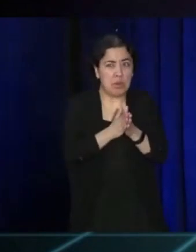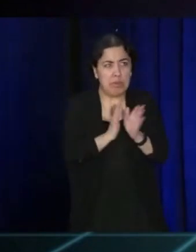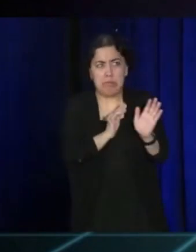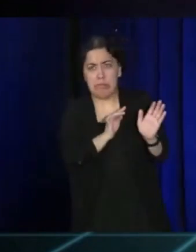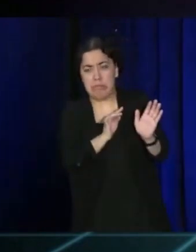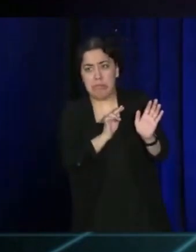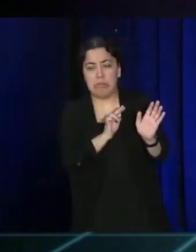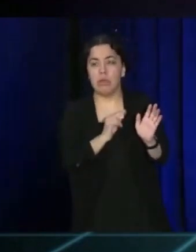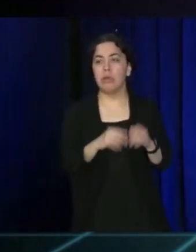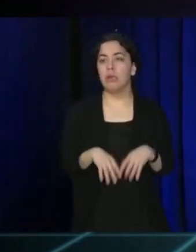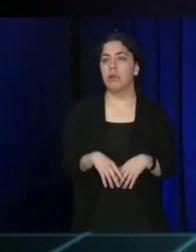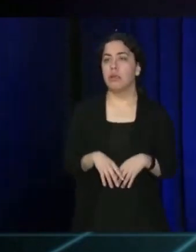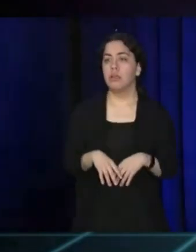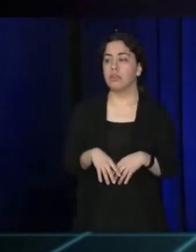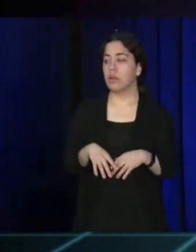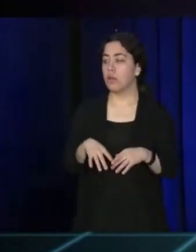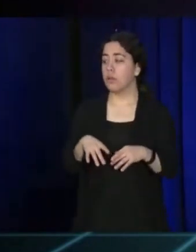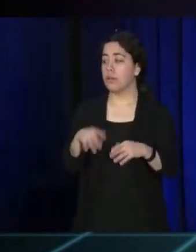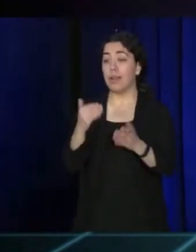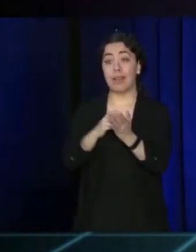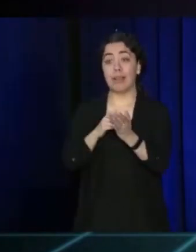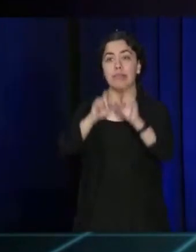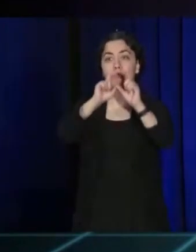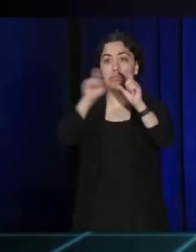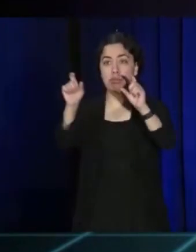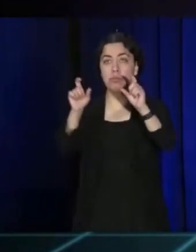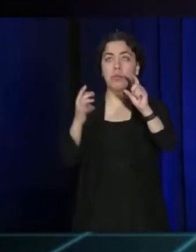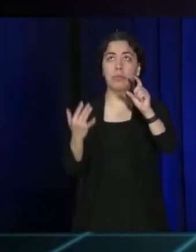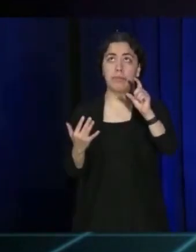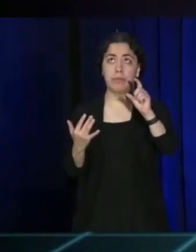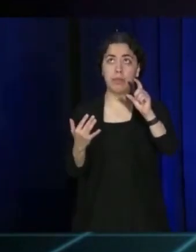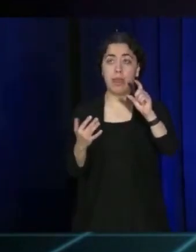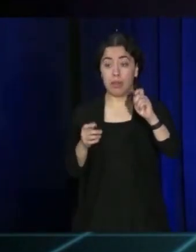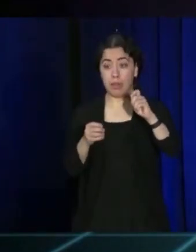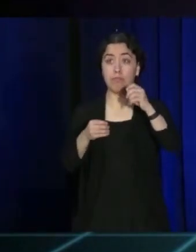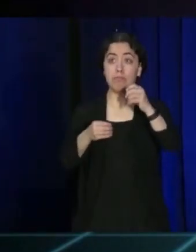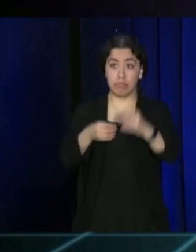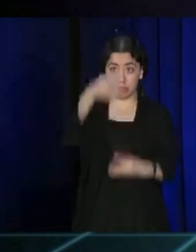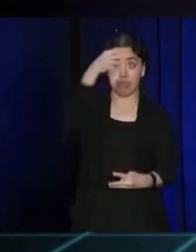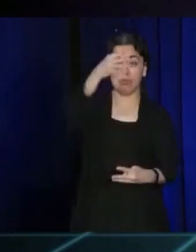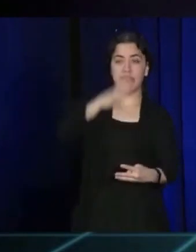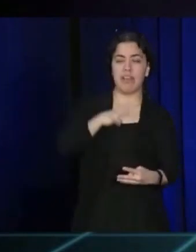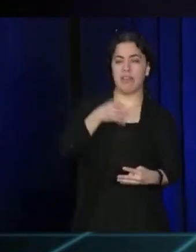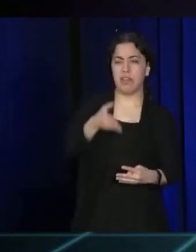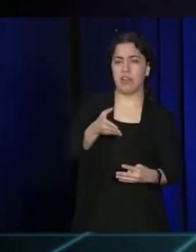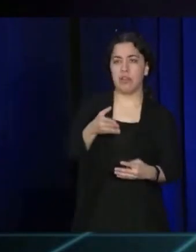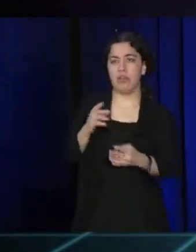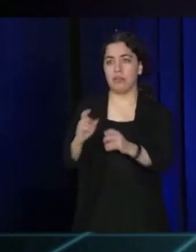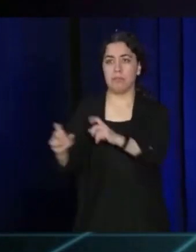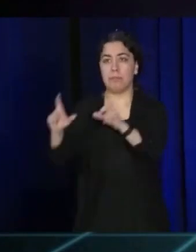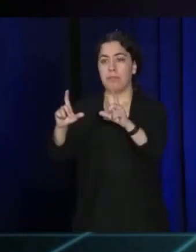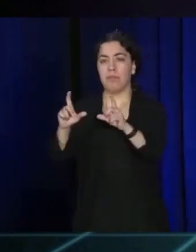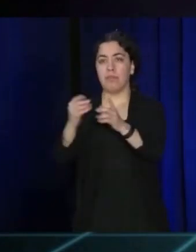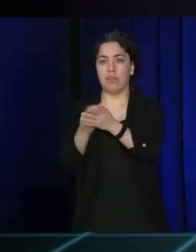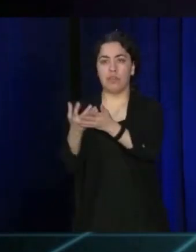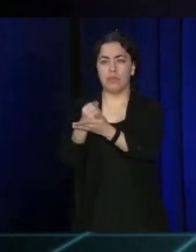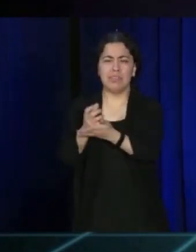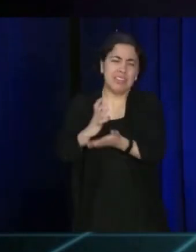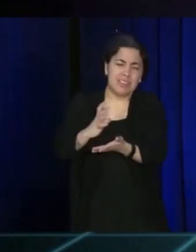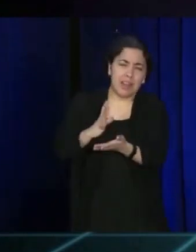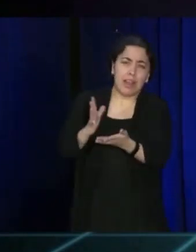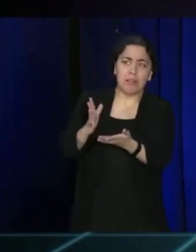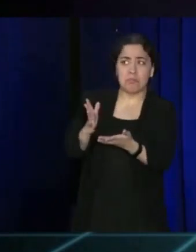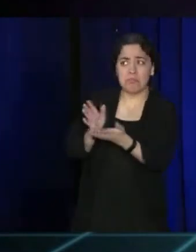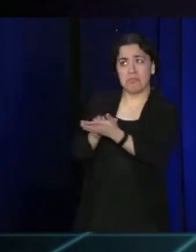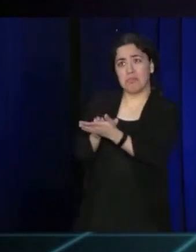poof, the fundraising thing shows up, which is totally fine. I am really glad that Wikipedia is